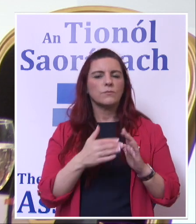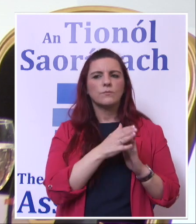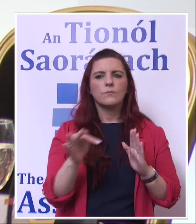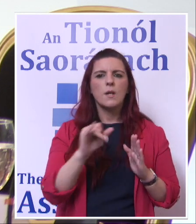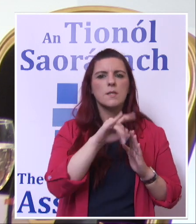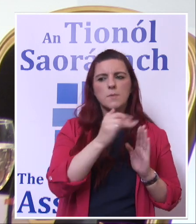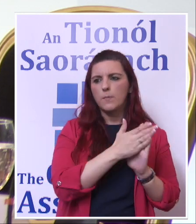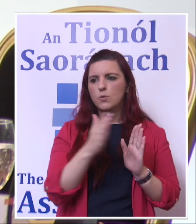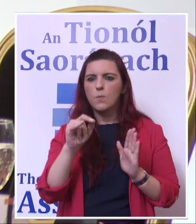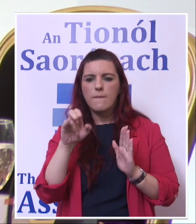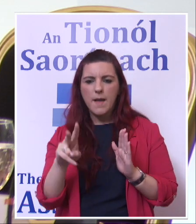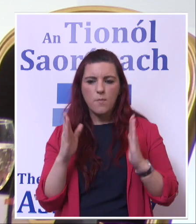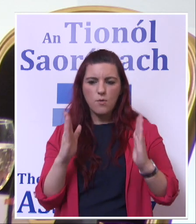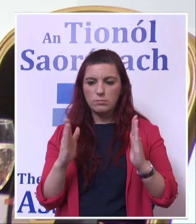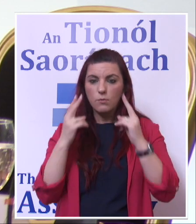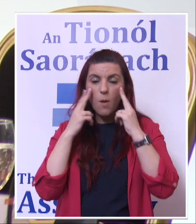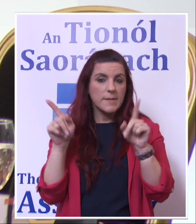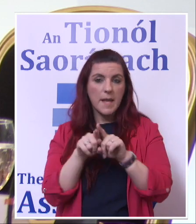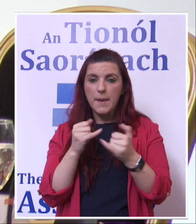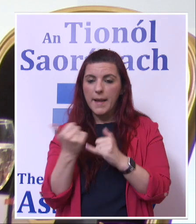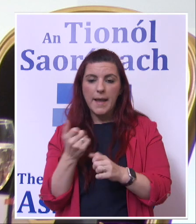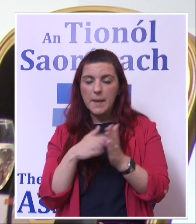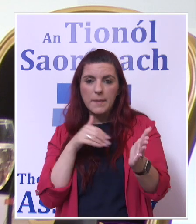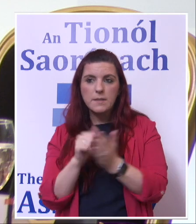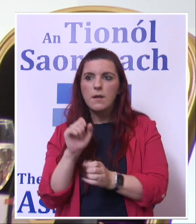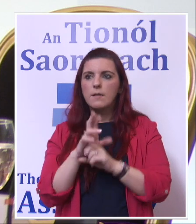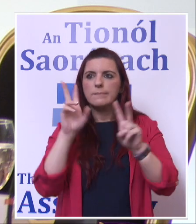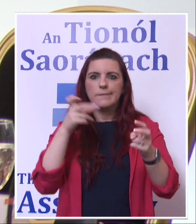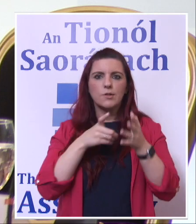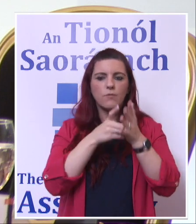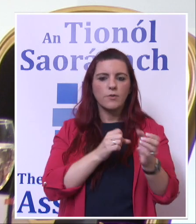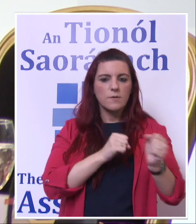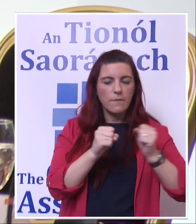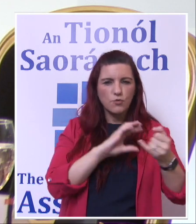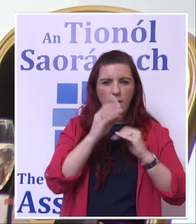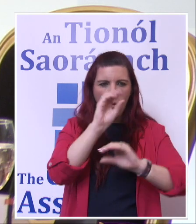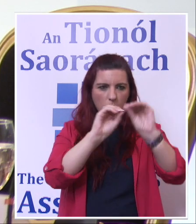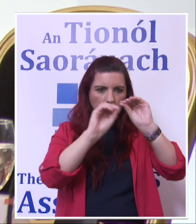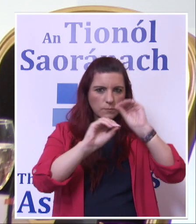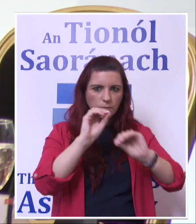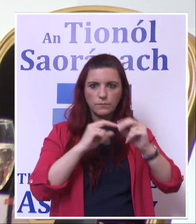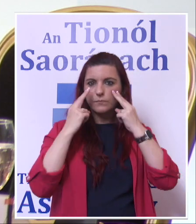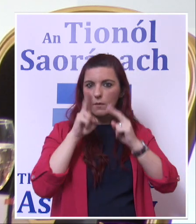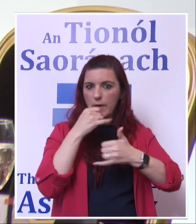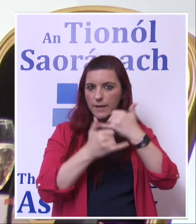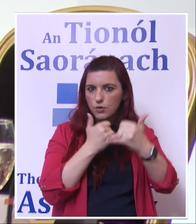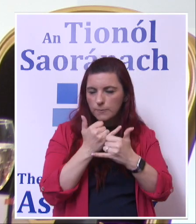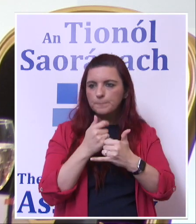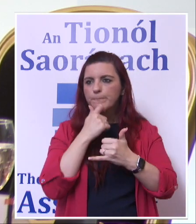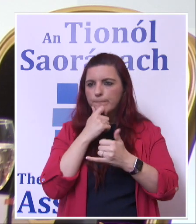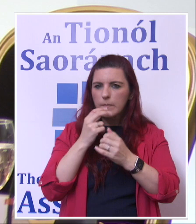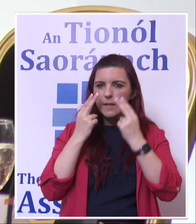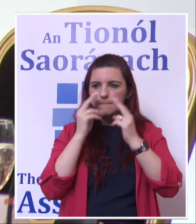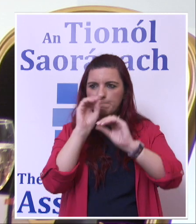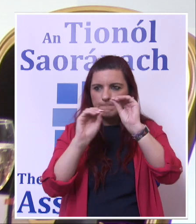and November, like in any business, the directors of service will try to work out what they need for their budgets in conjunction